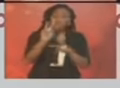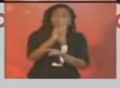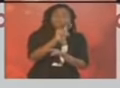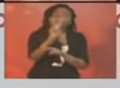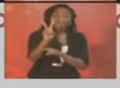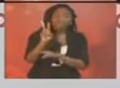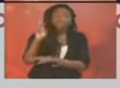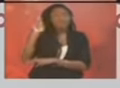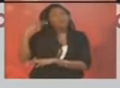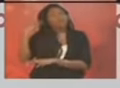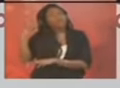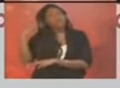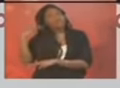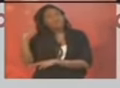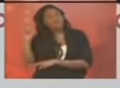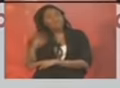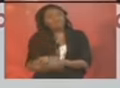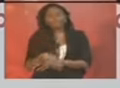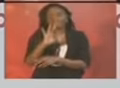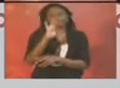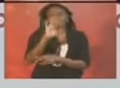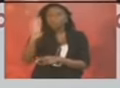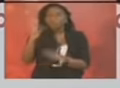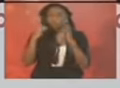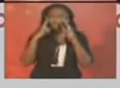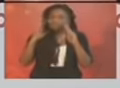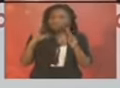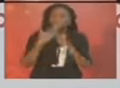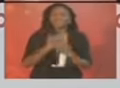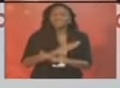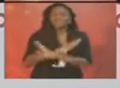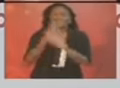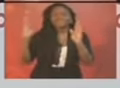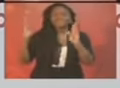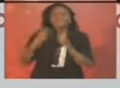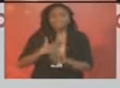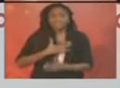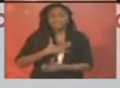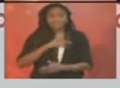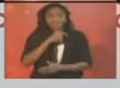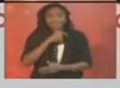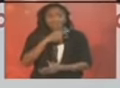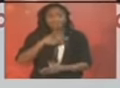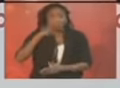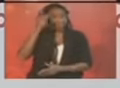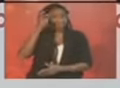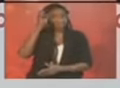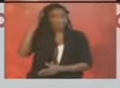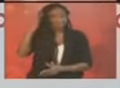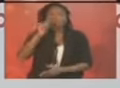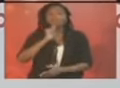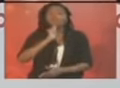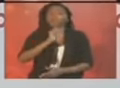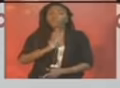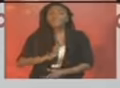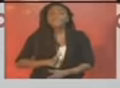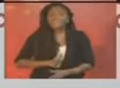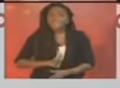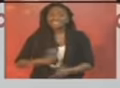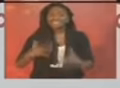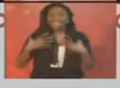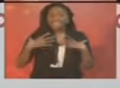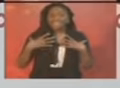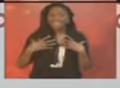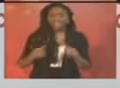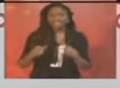members of the media. So I represent the Directorate of Women's Health, which is a unit at the Ministry of Health, and we are responsible